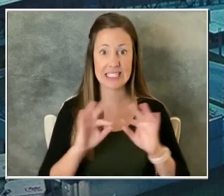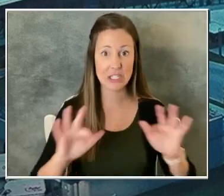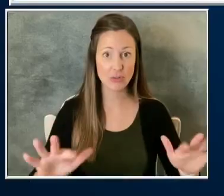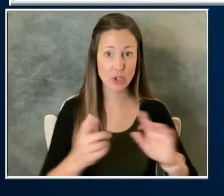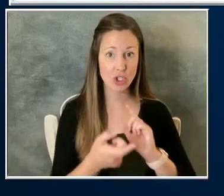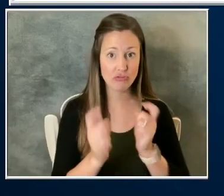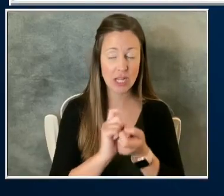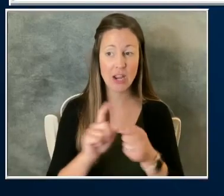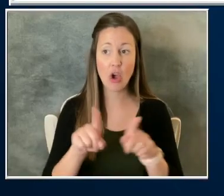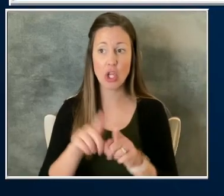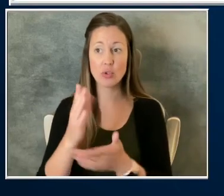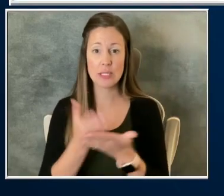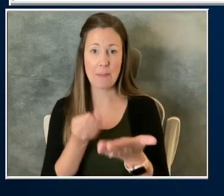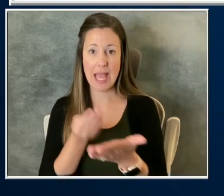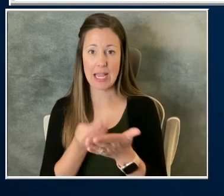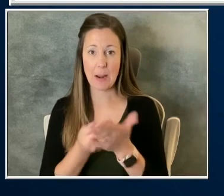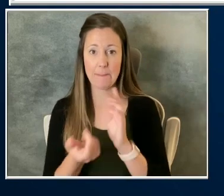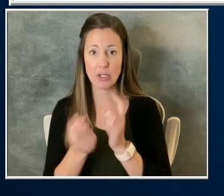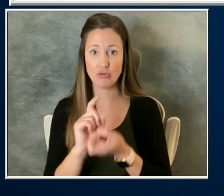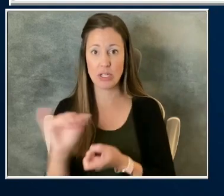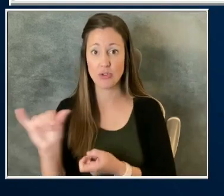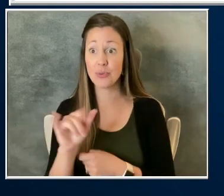Hawk. Yeah, I think that's the